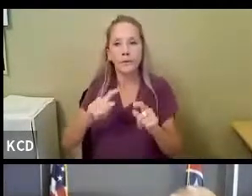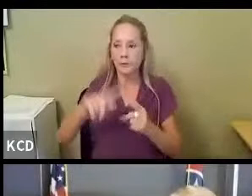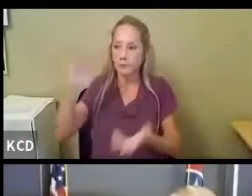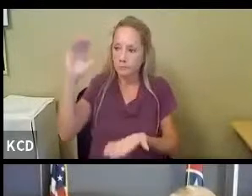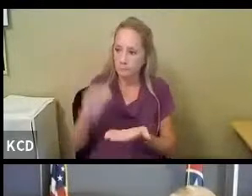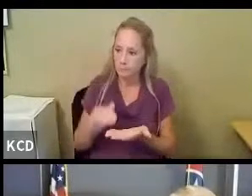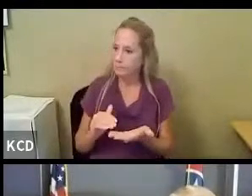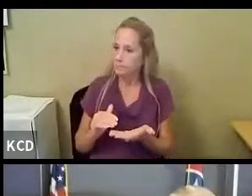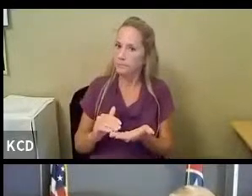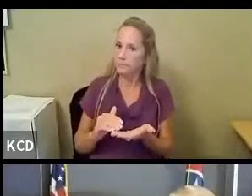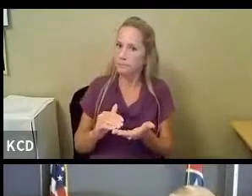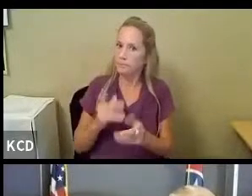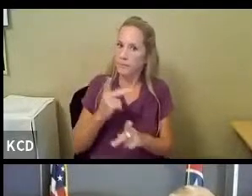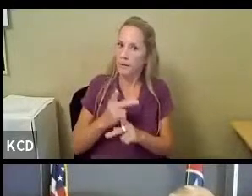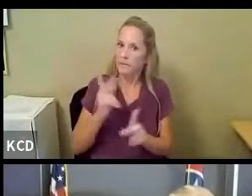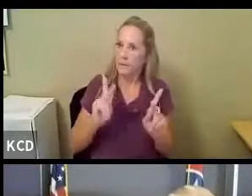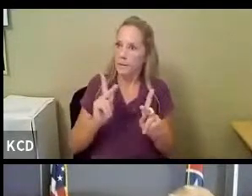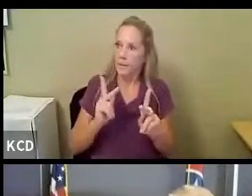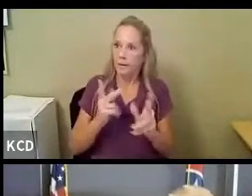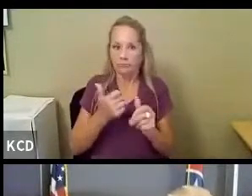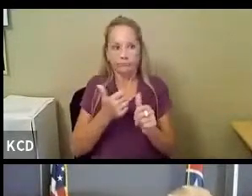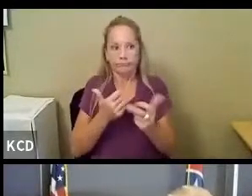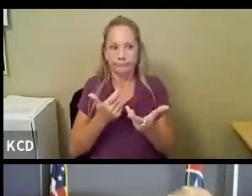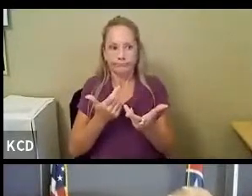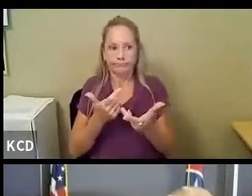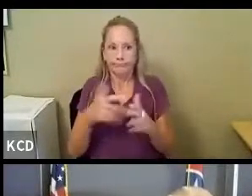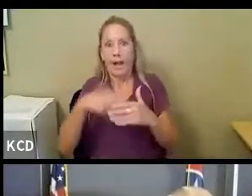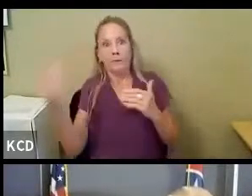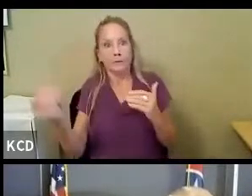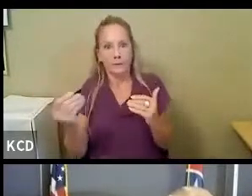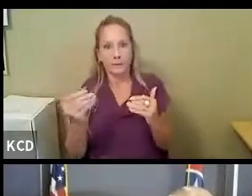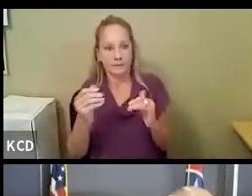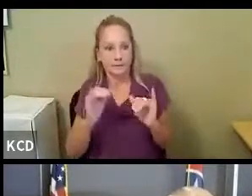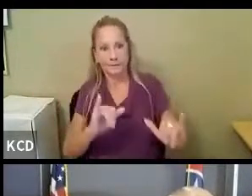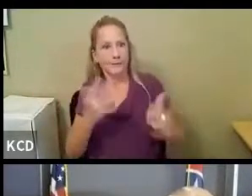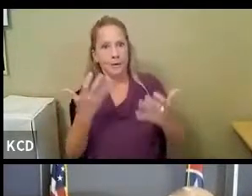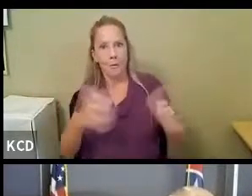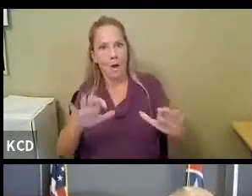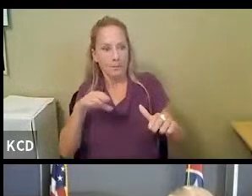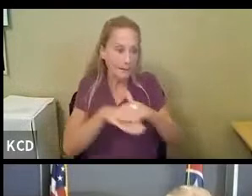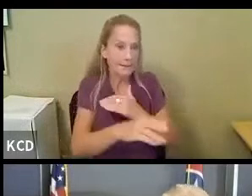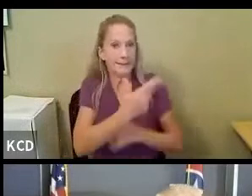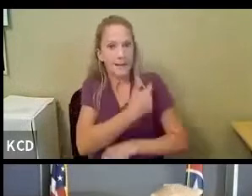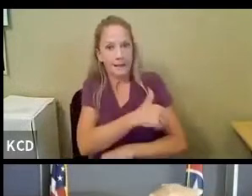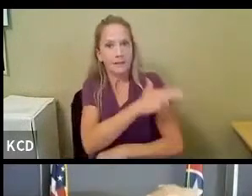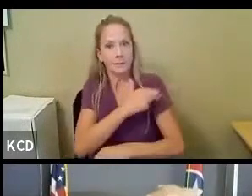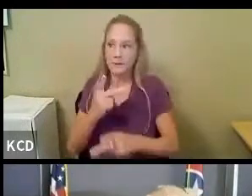and healthy.